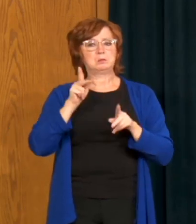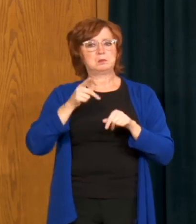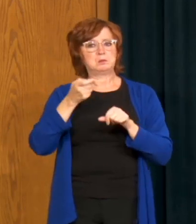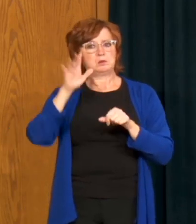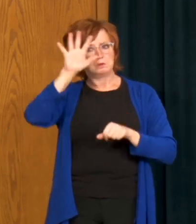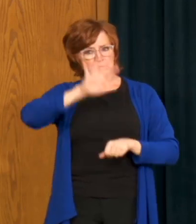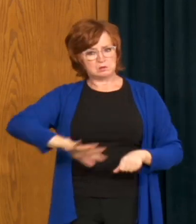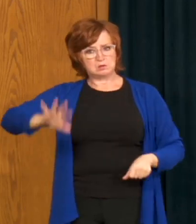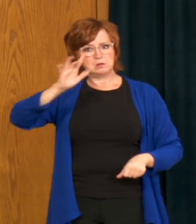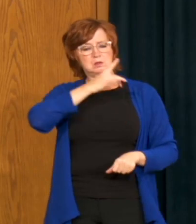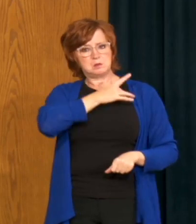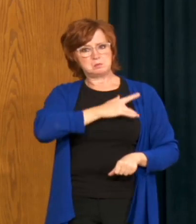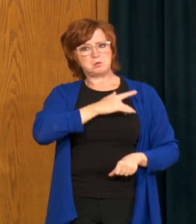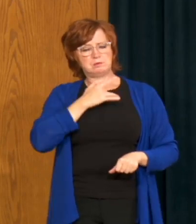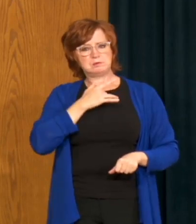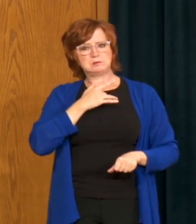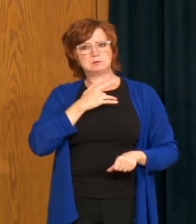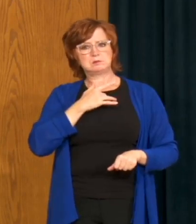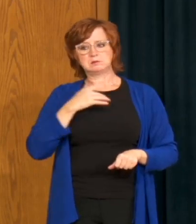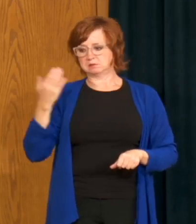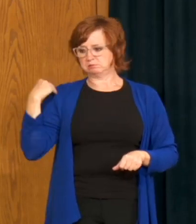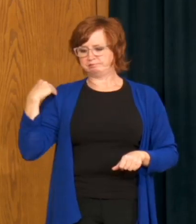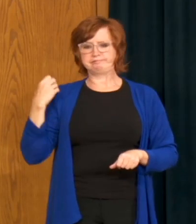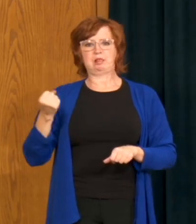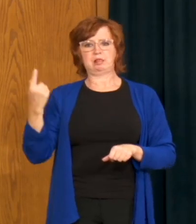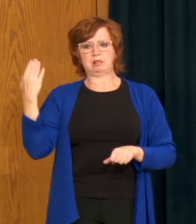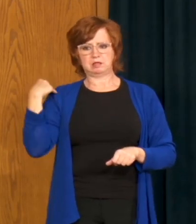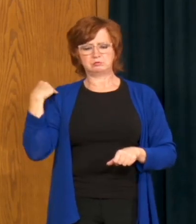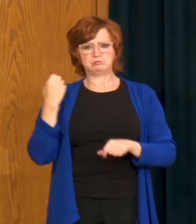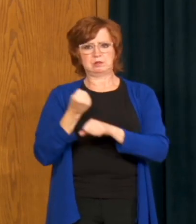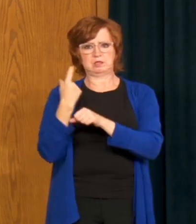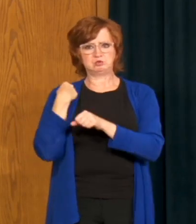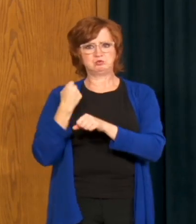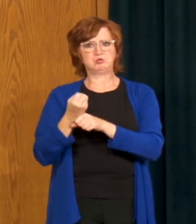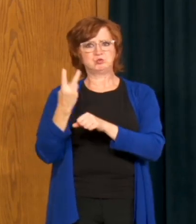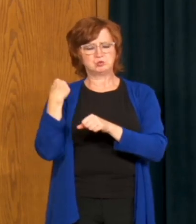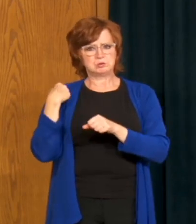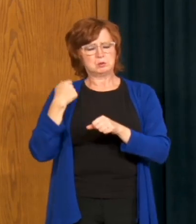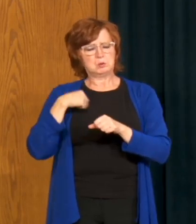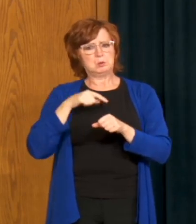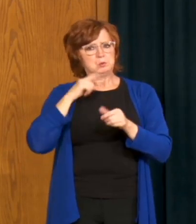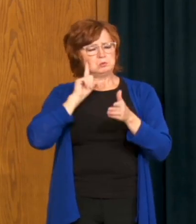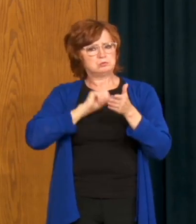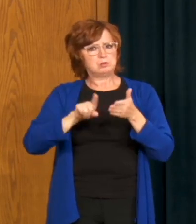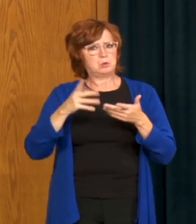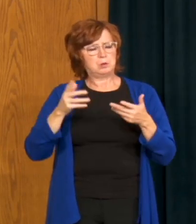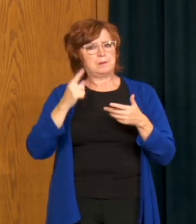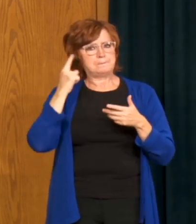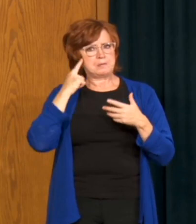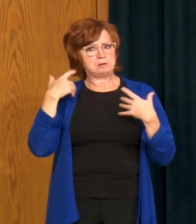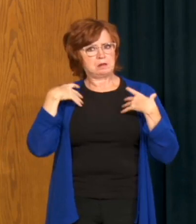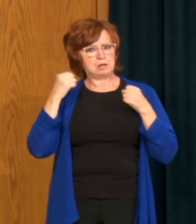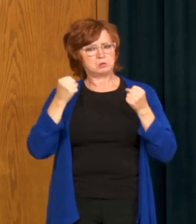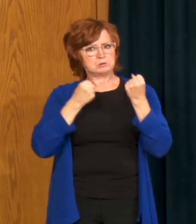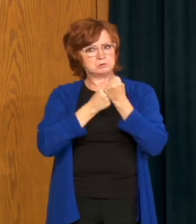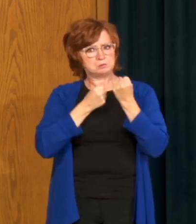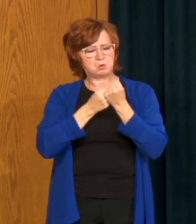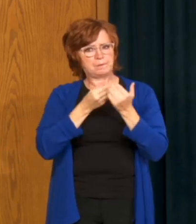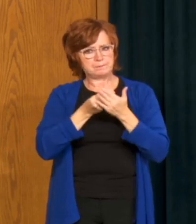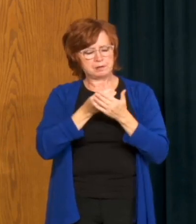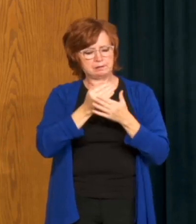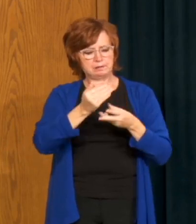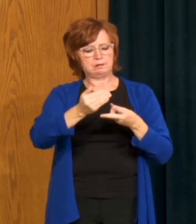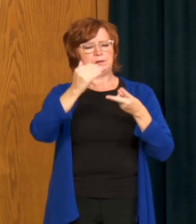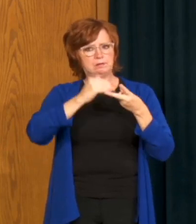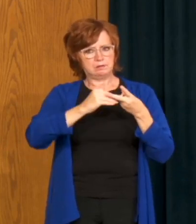years, and that needs to keep increasing in the years ahead. So there has been many valid investments by this government, and there's more to